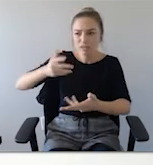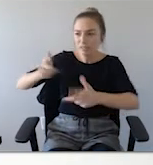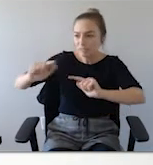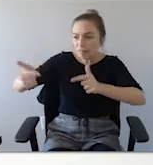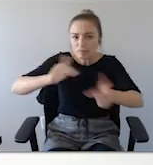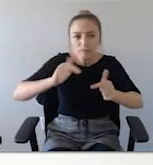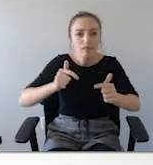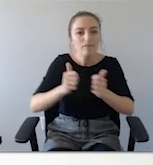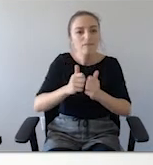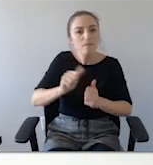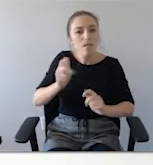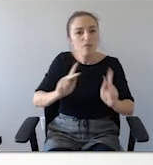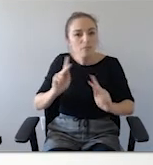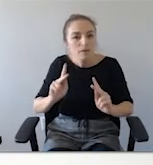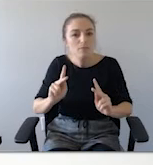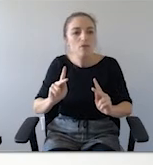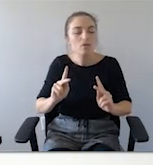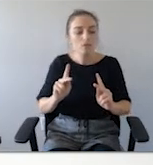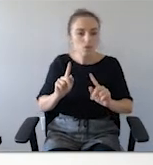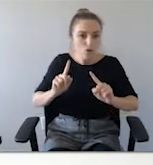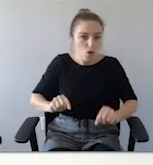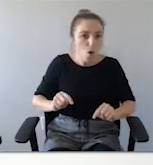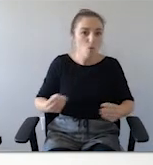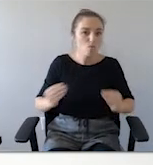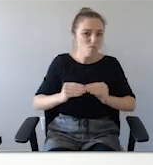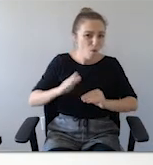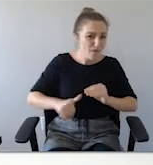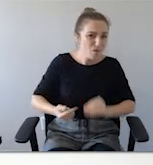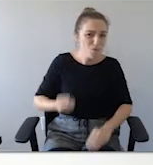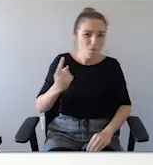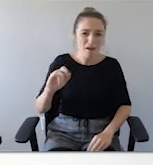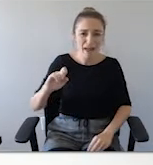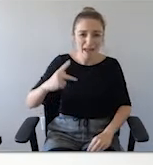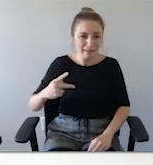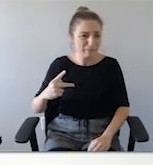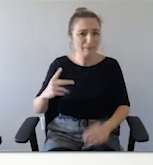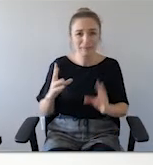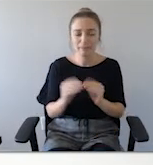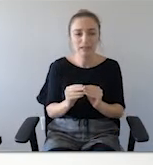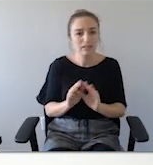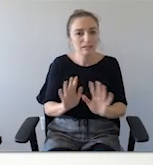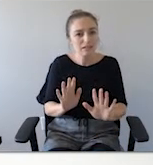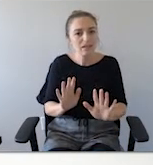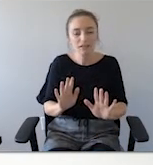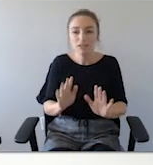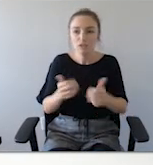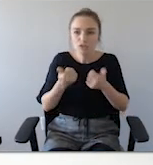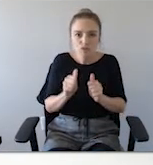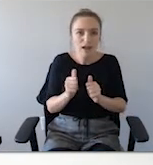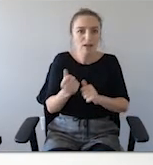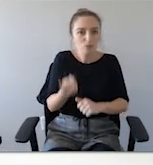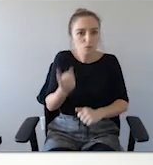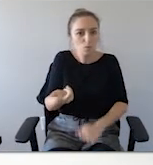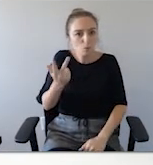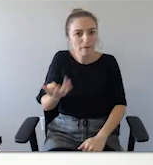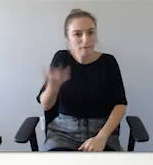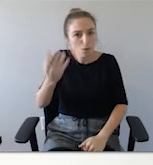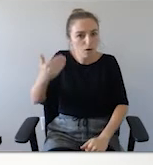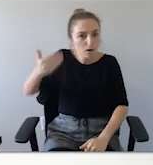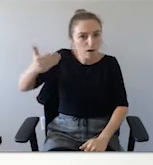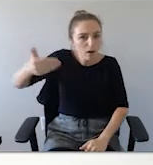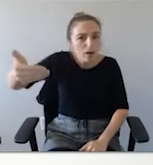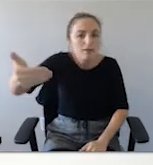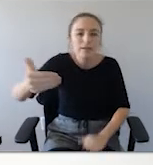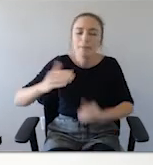one IEP meeting a year. I don't think that I ever had one a year for my son. You need to have at